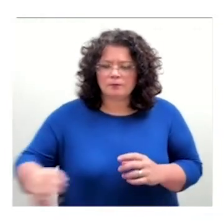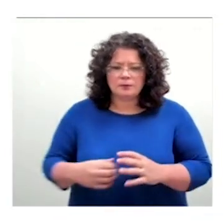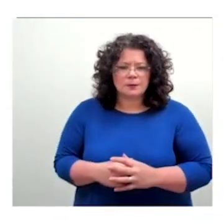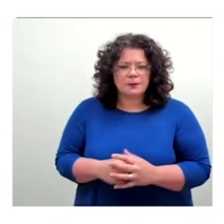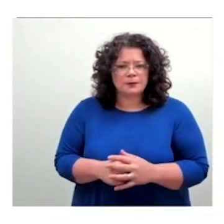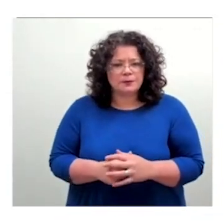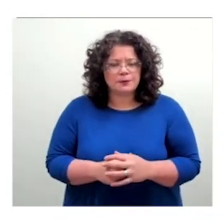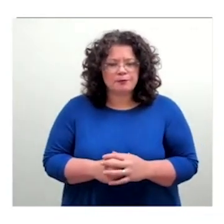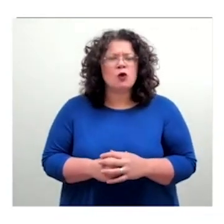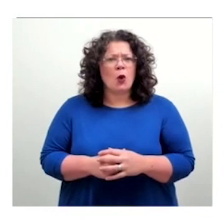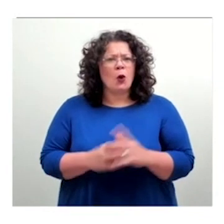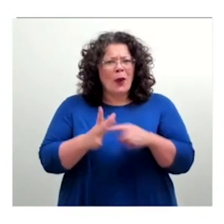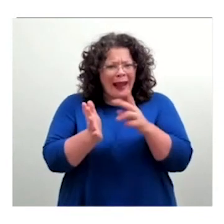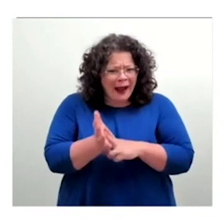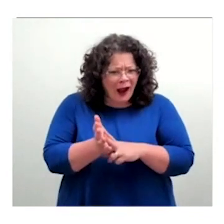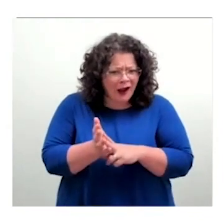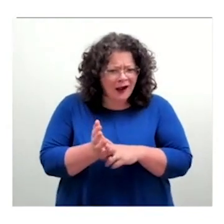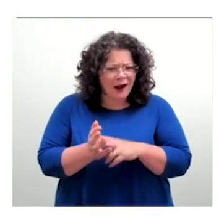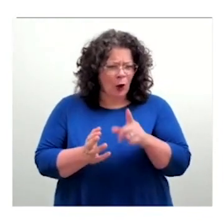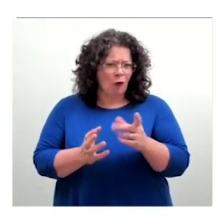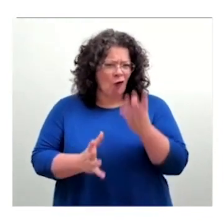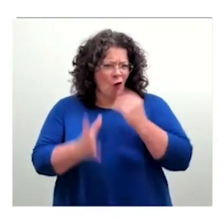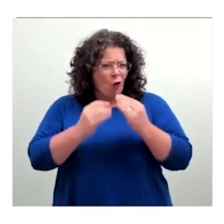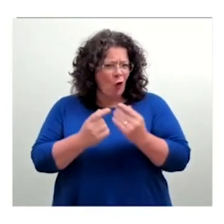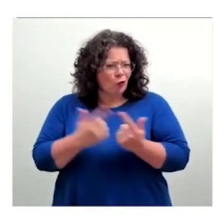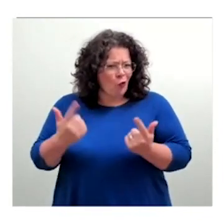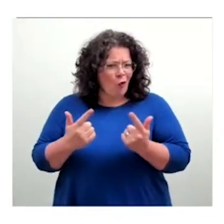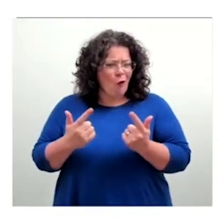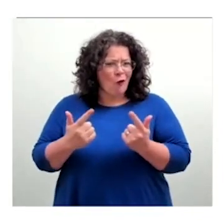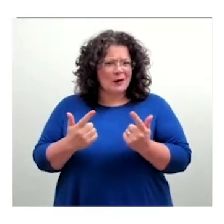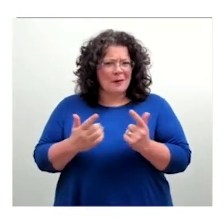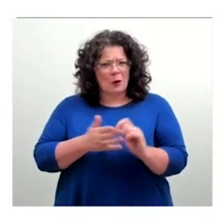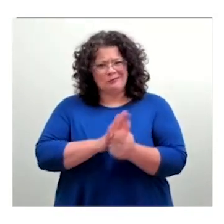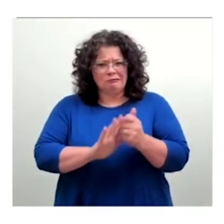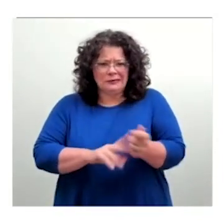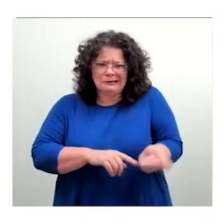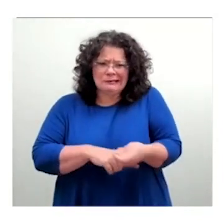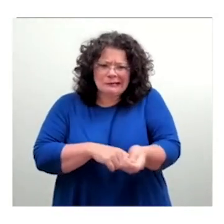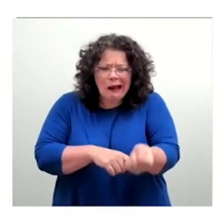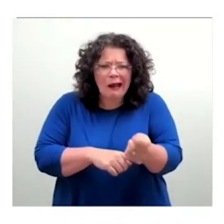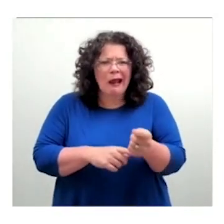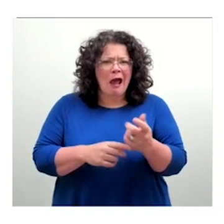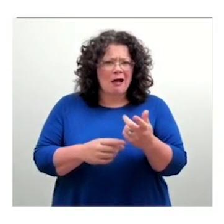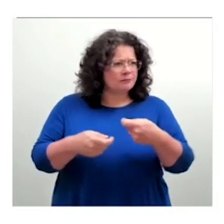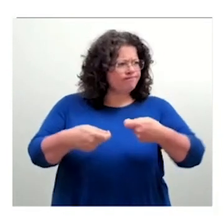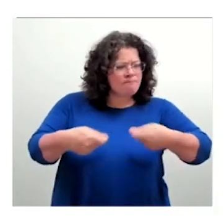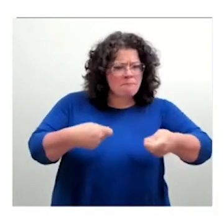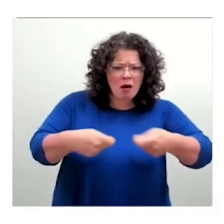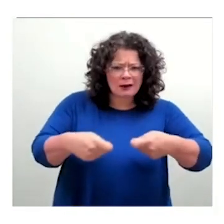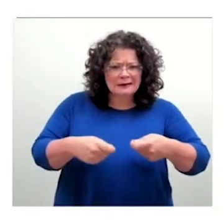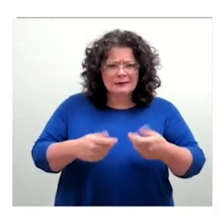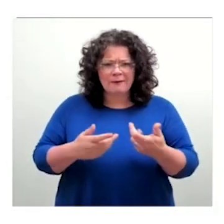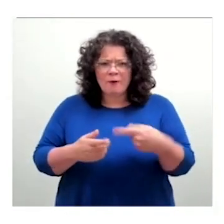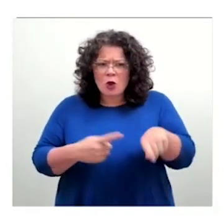and the marketplace for those devices. Where's BT at the moment with this sort of idea? Is it the sort of thing, because you said you were looking to